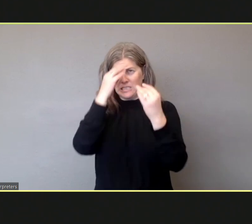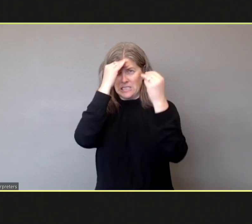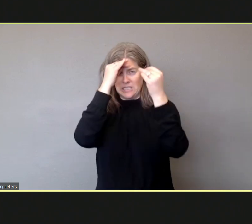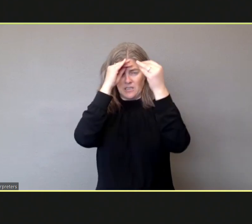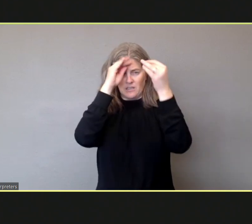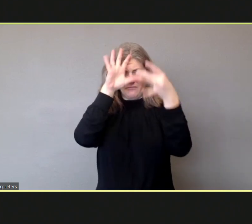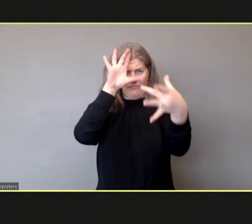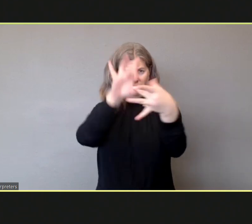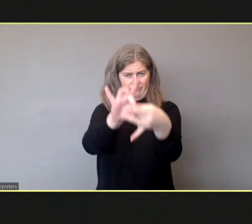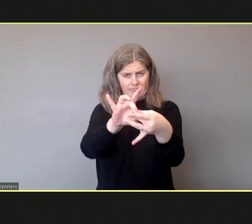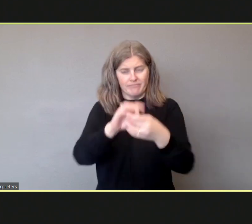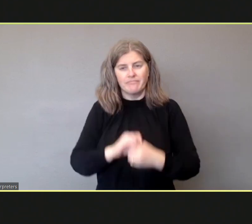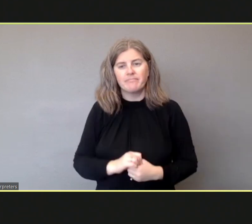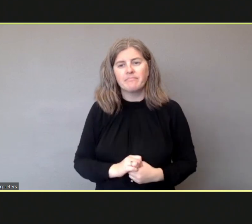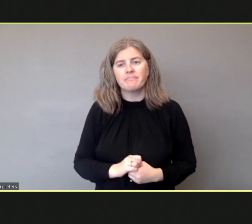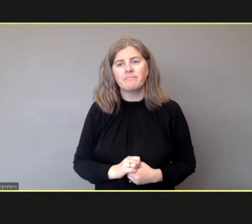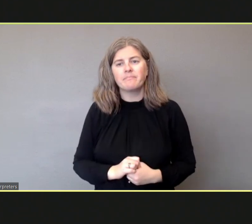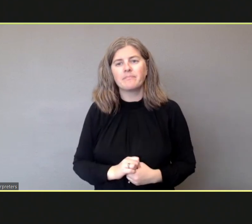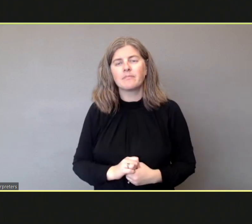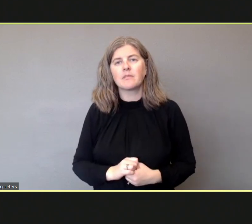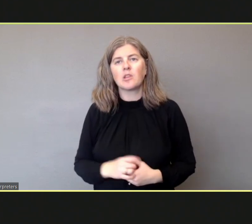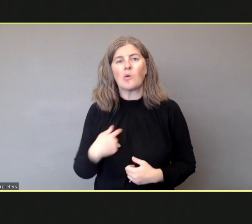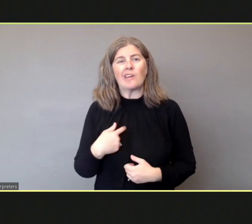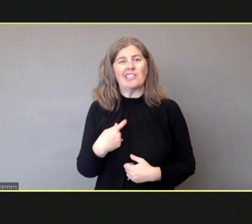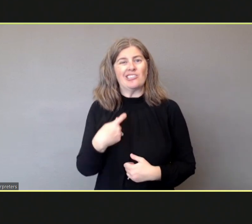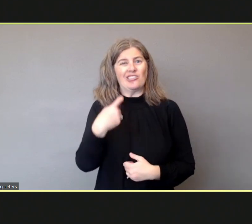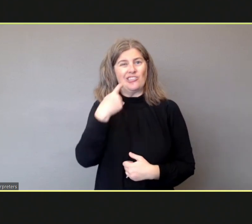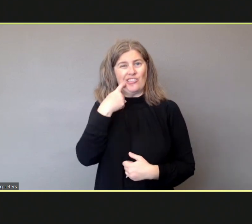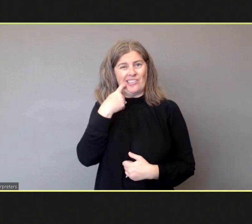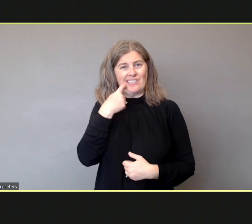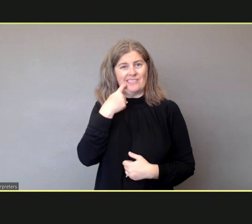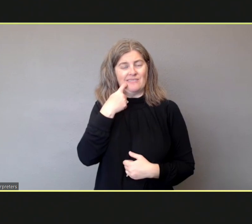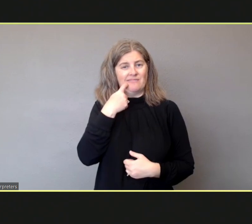dissonance. So we just crossed 8,000 dead